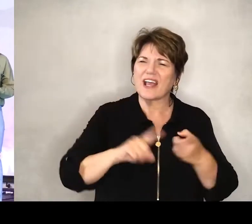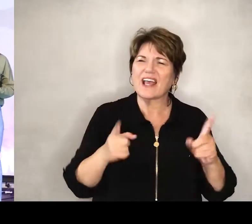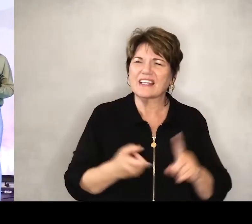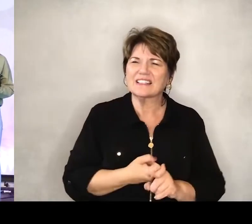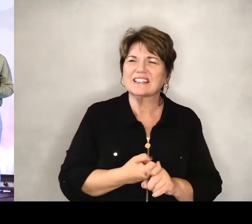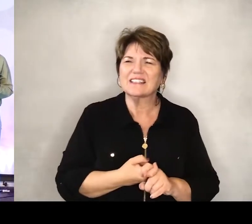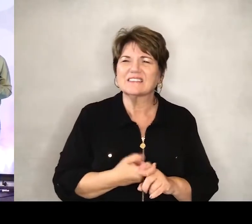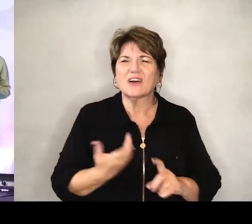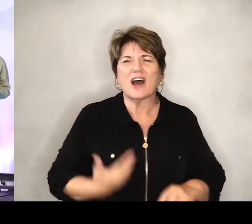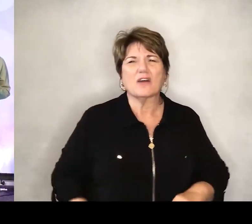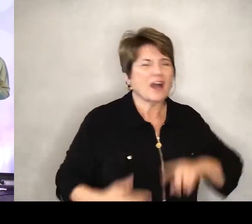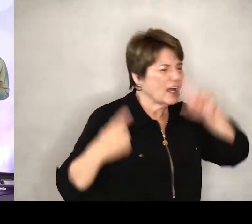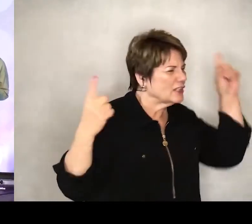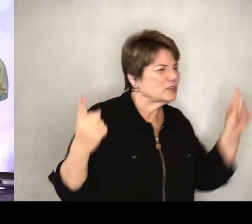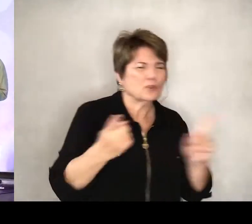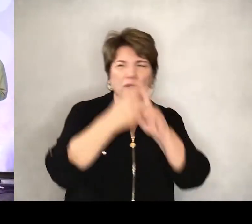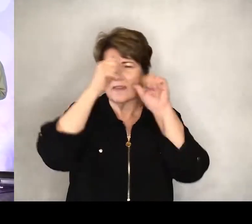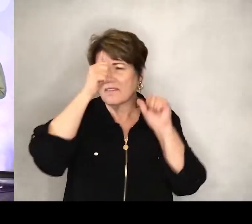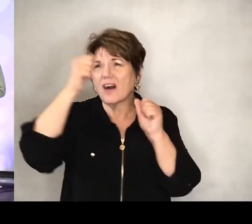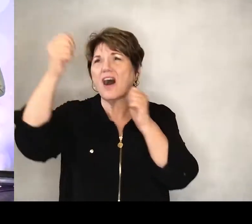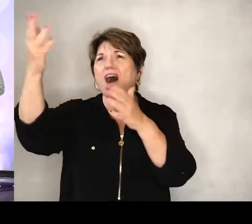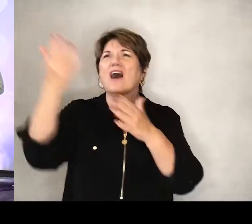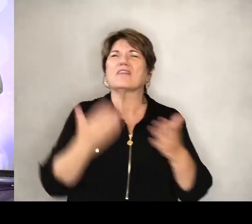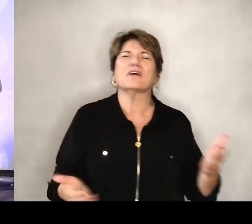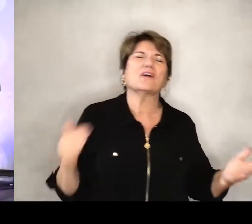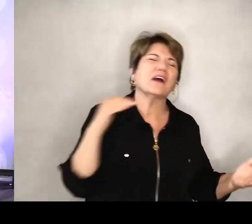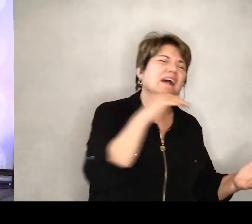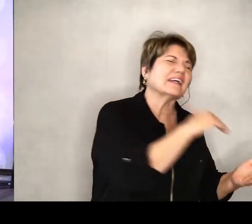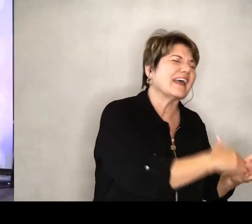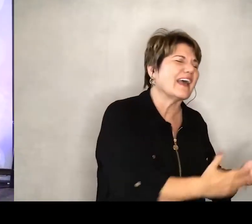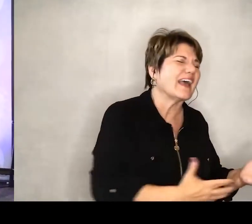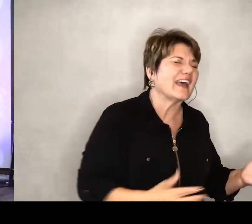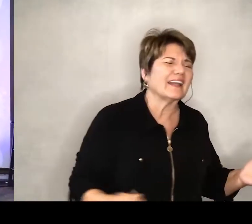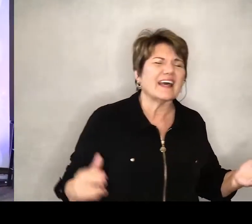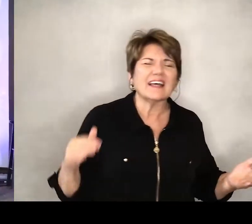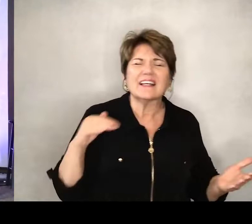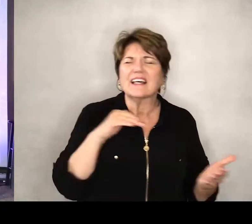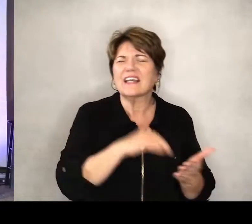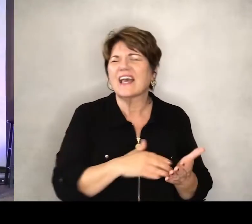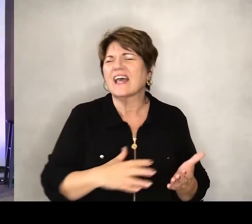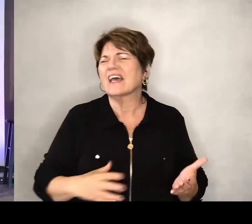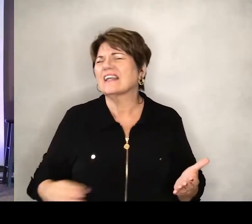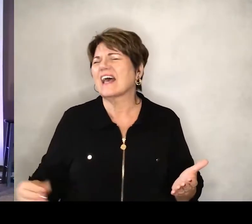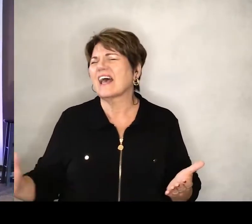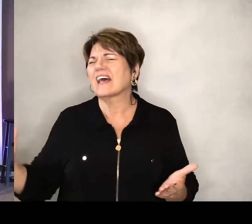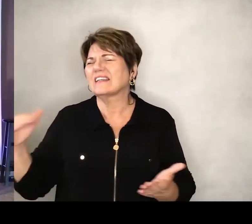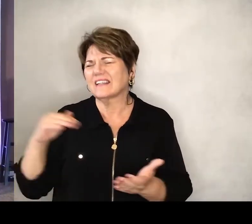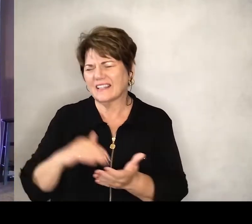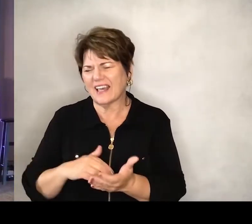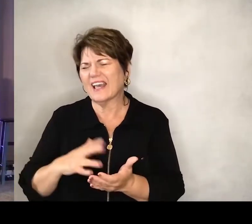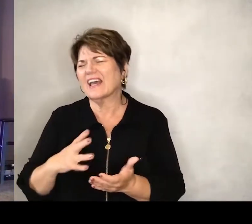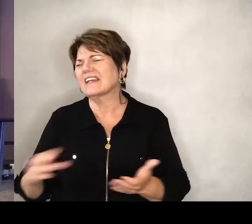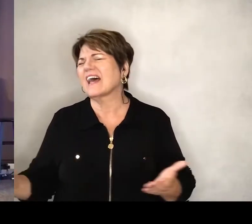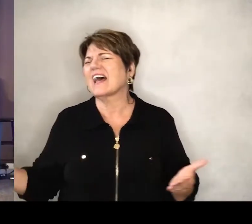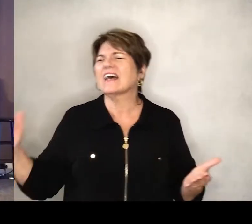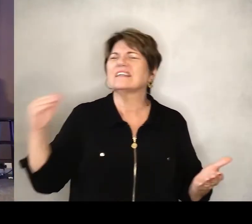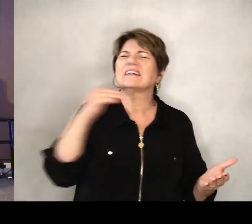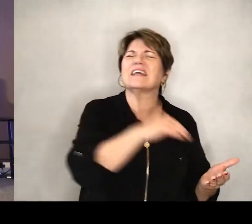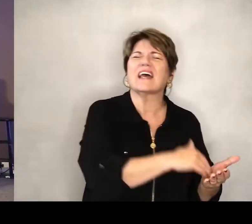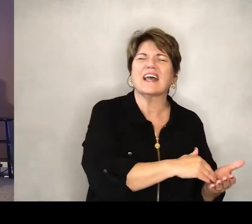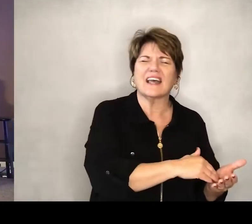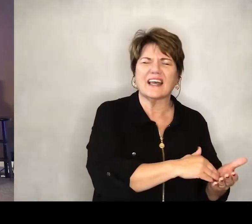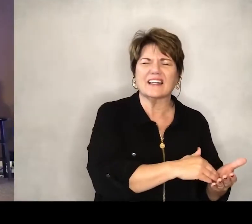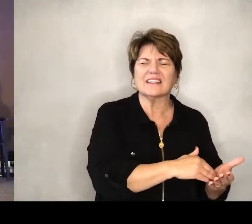a friend. So I run to the Father again and again and again